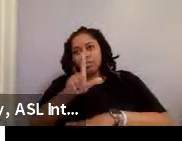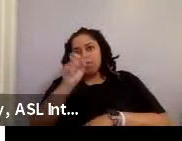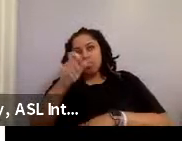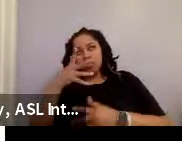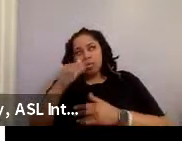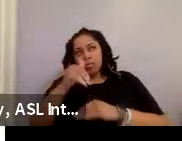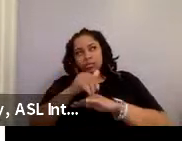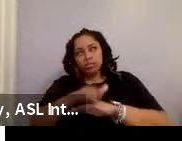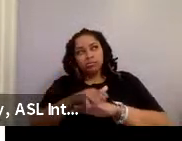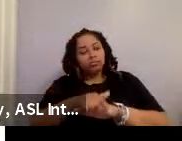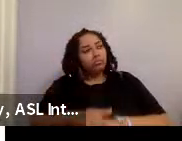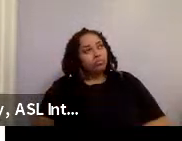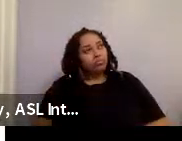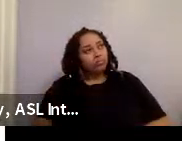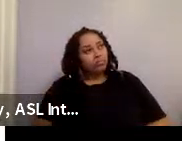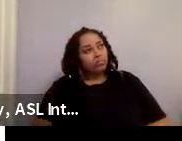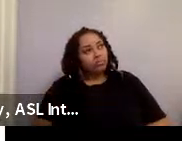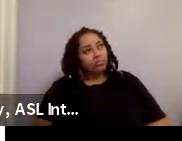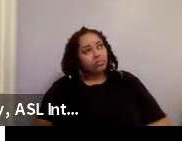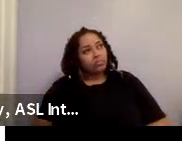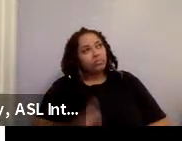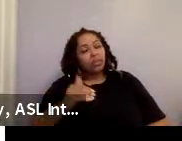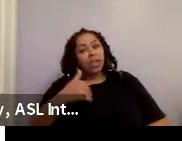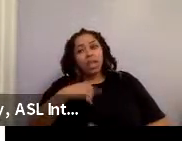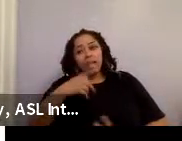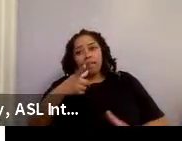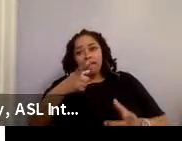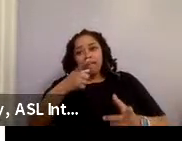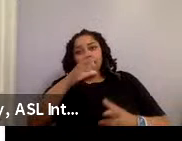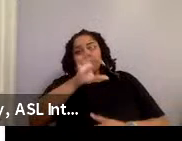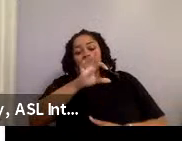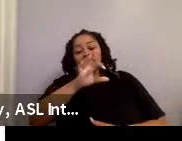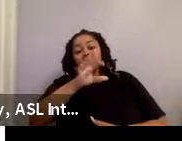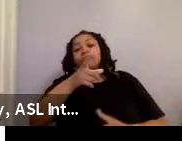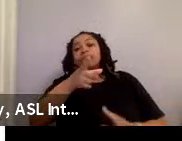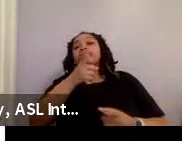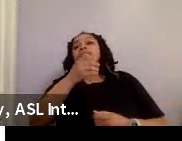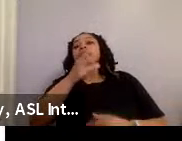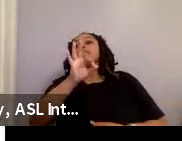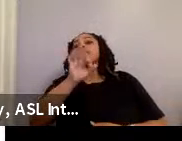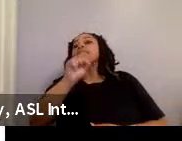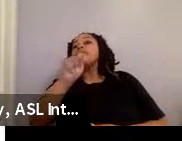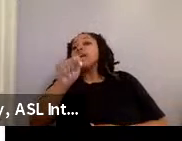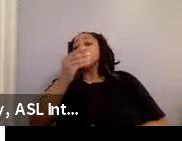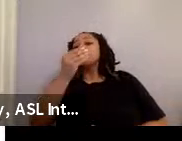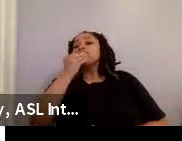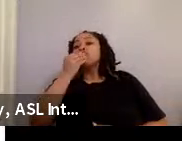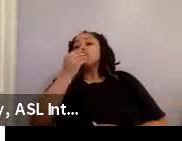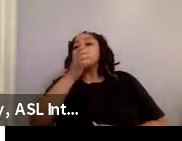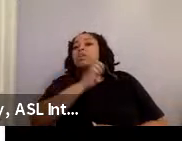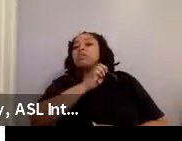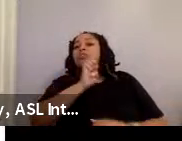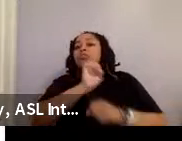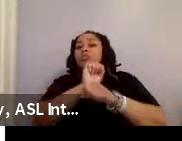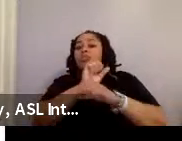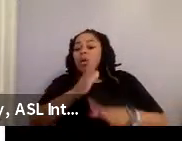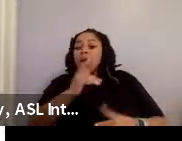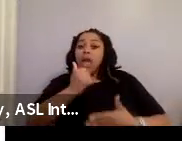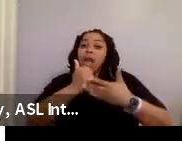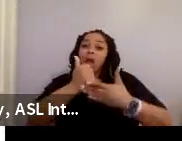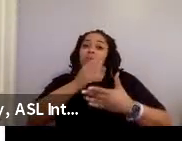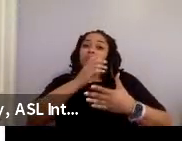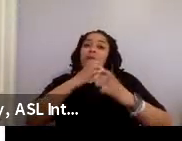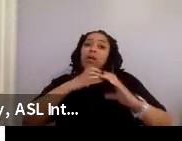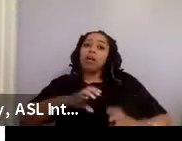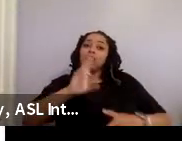pre-submitted is, does having a fast food employee help a customer use the